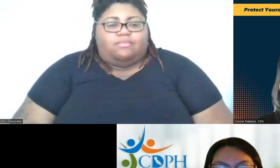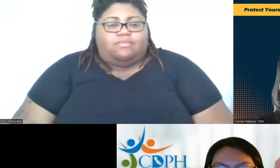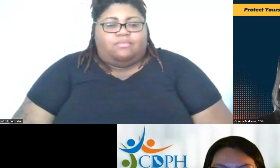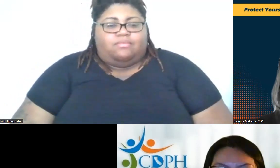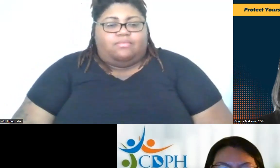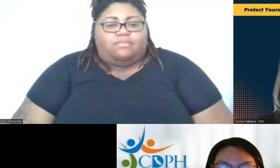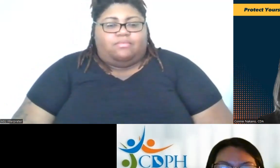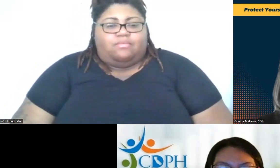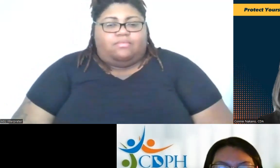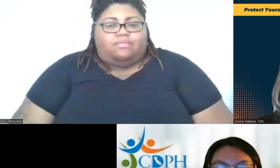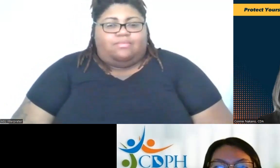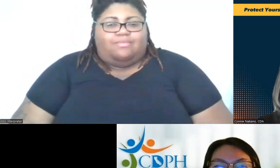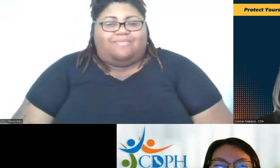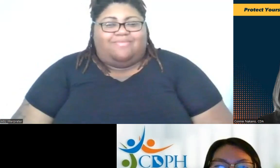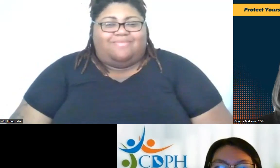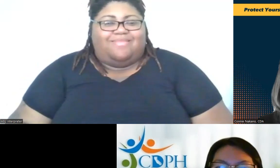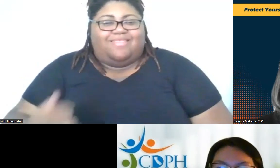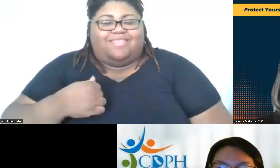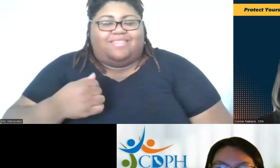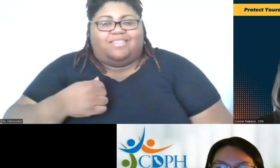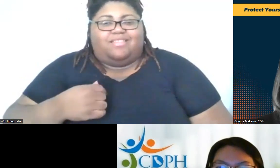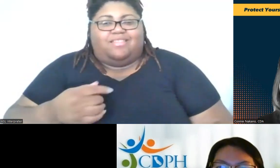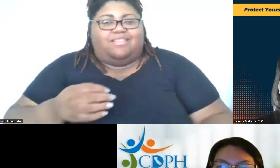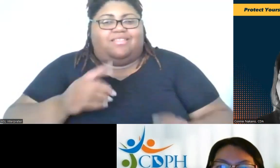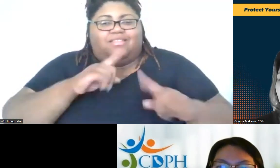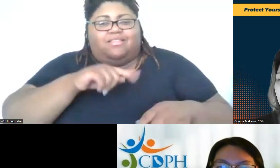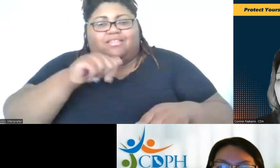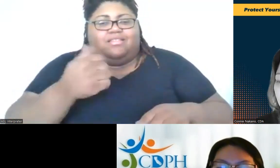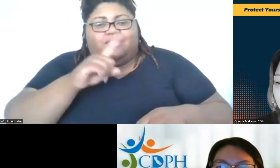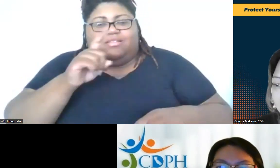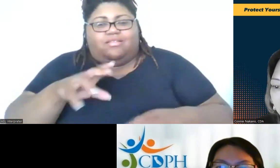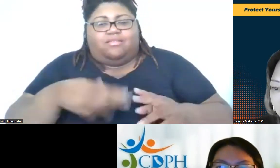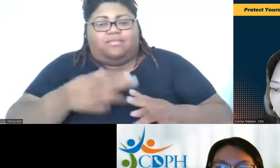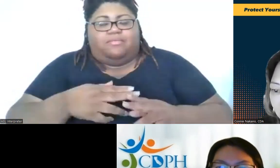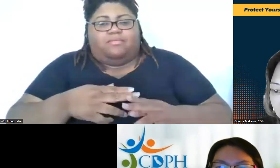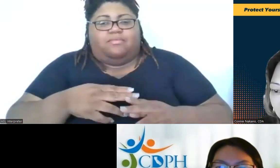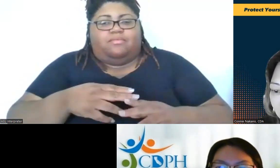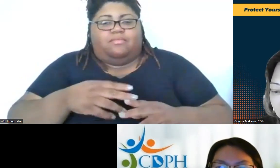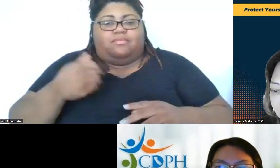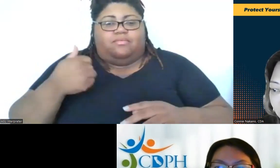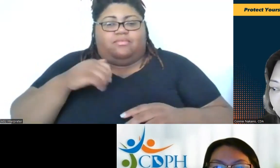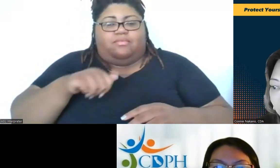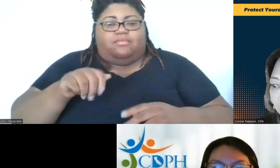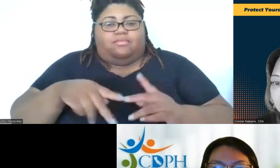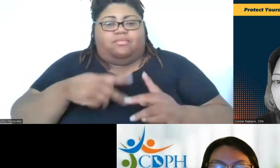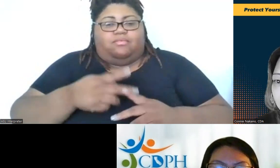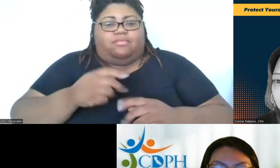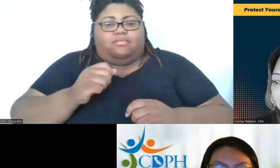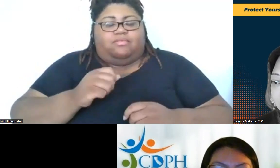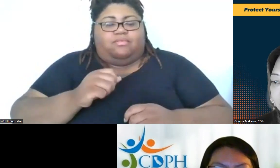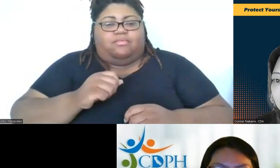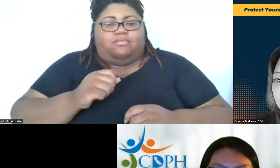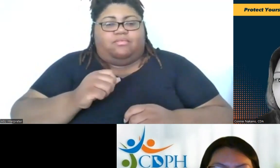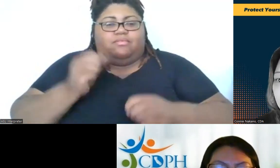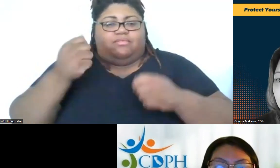I'll jump in while you're working on the next one to answer another one about, are there any underlying conditions that prevent people from being able to receive